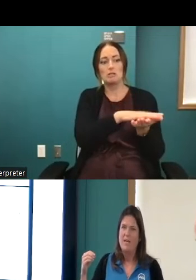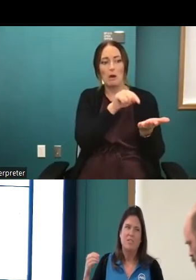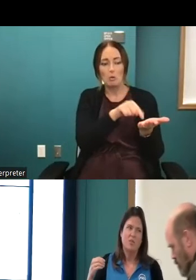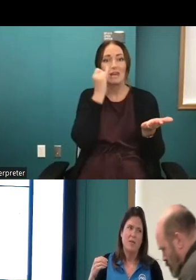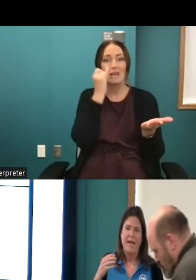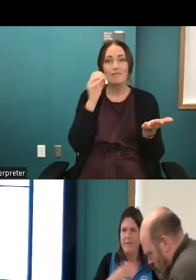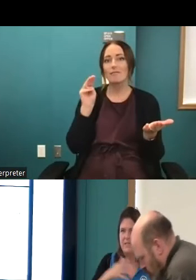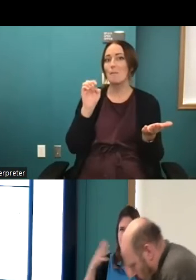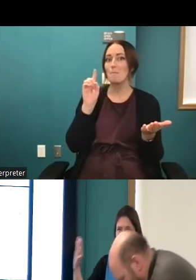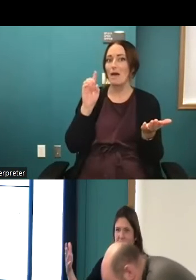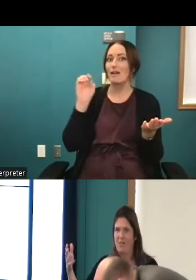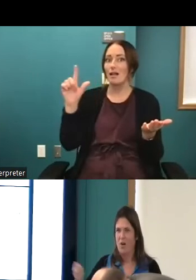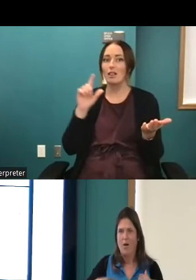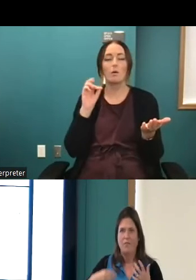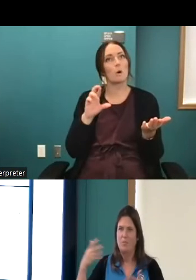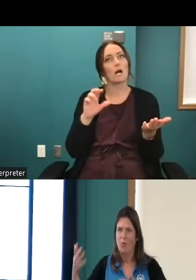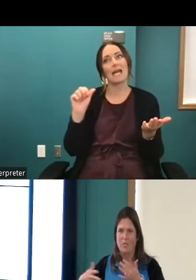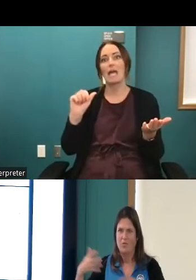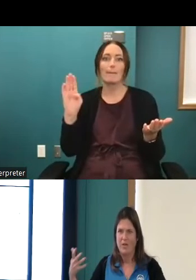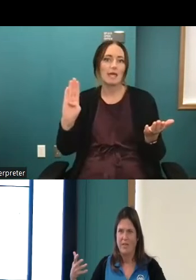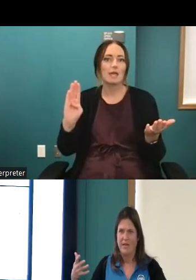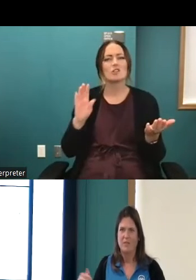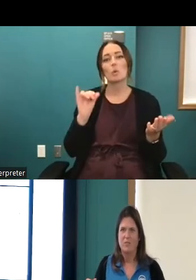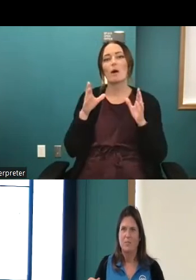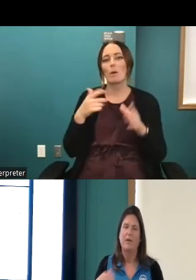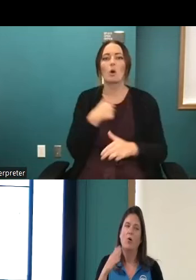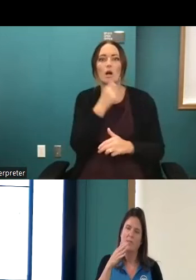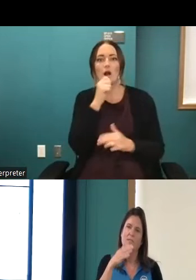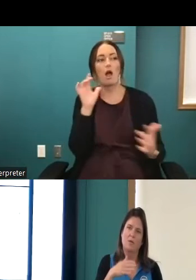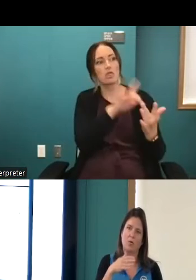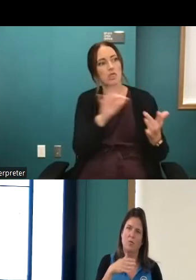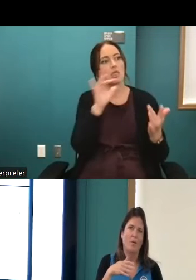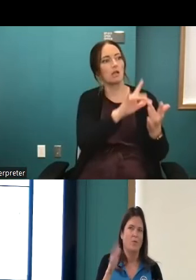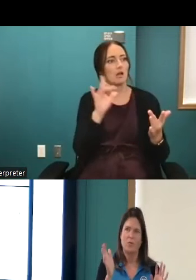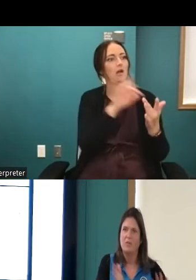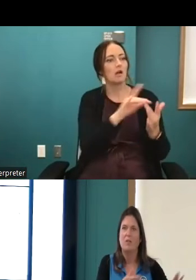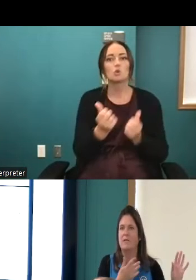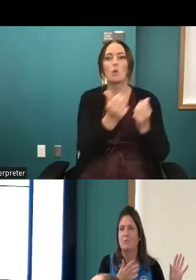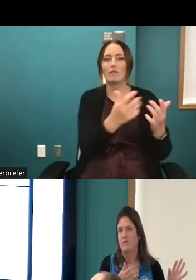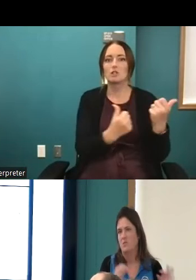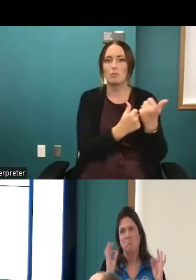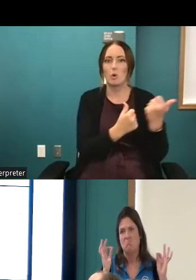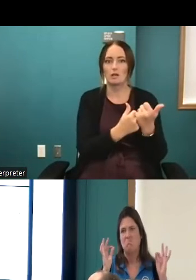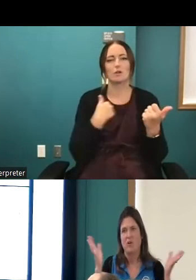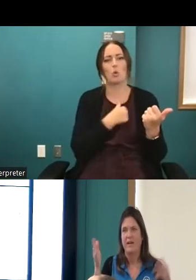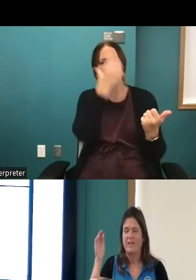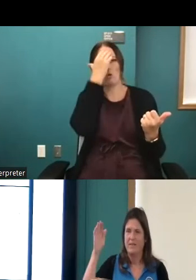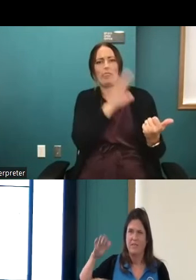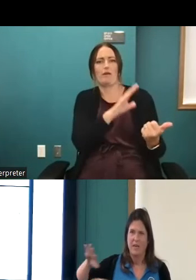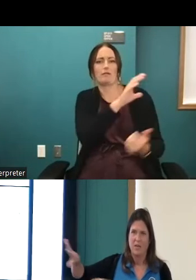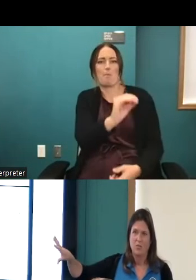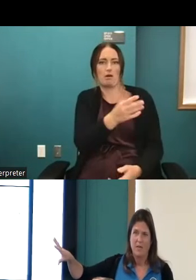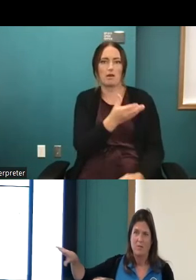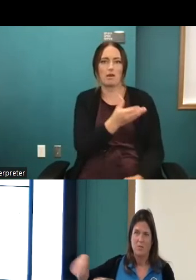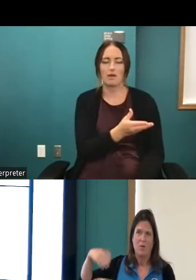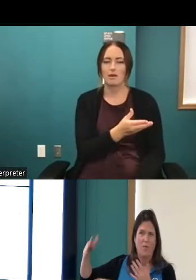Medel, just so that AB is not reaching out to offer supports or anything. They'll just be like, oh, this is a cochlear family. They're going to utilize their listening. Great. And then they just